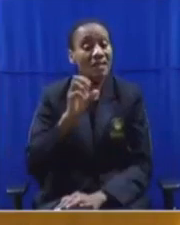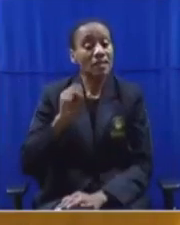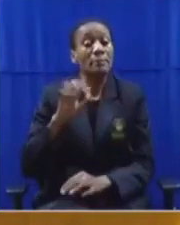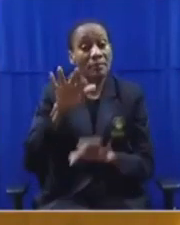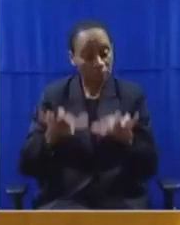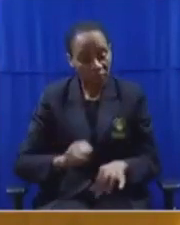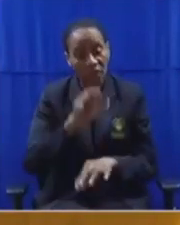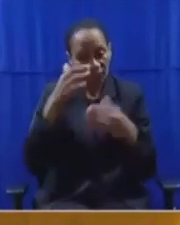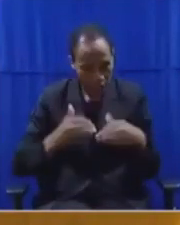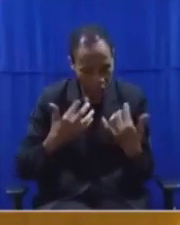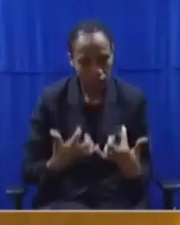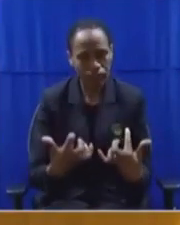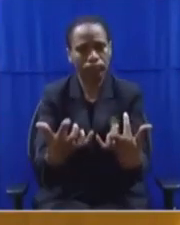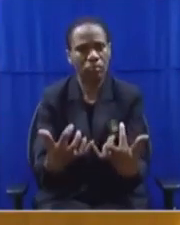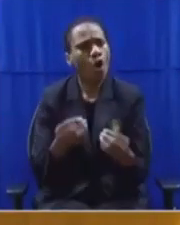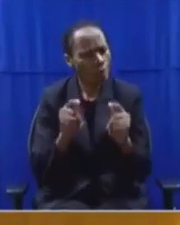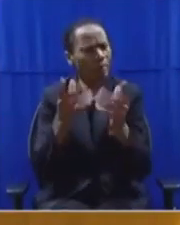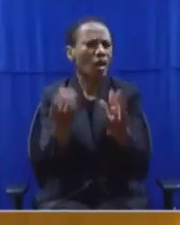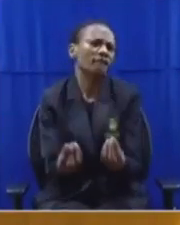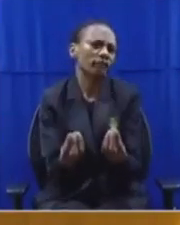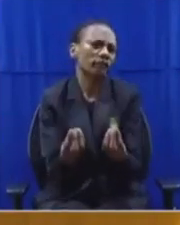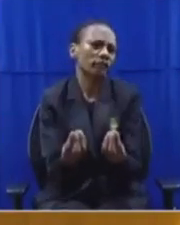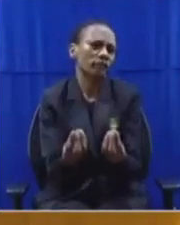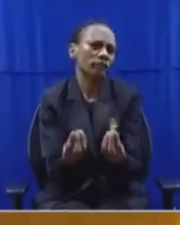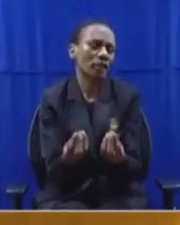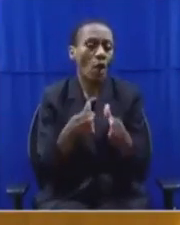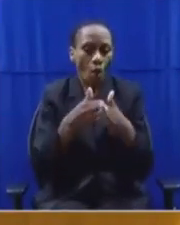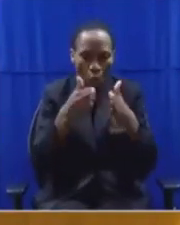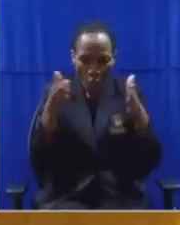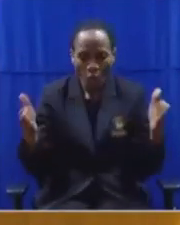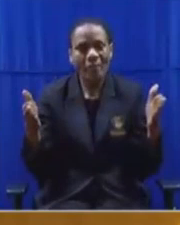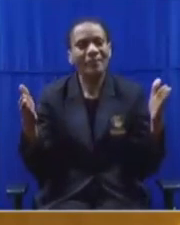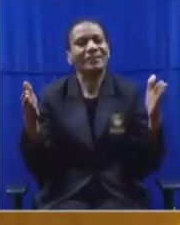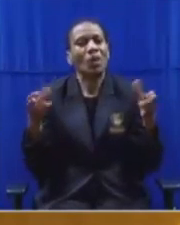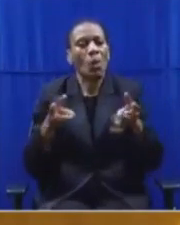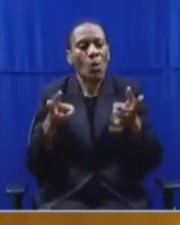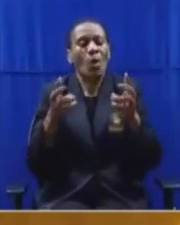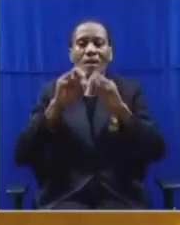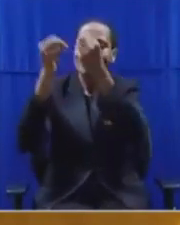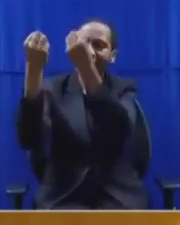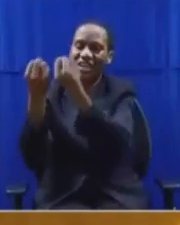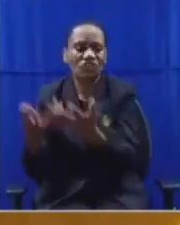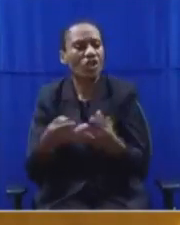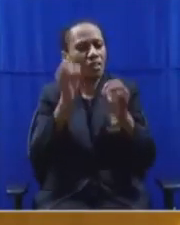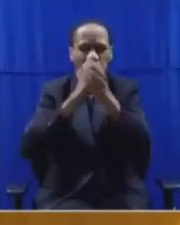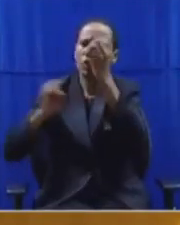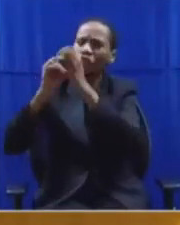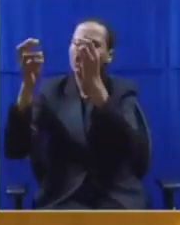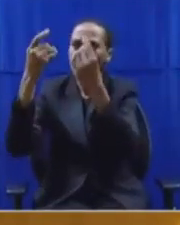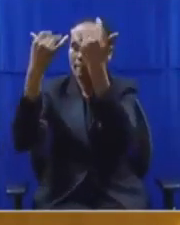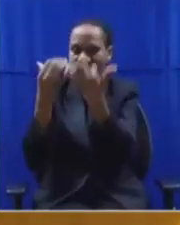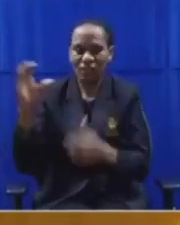choice. It would give South Africans opportunity, and it would create a conducive environment for national and international